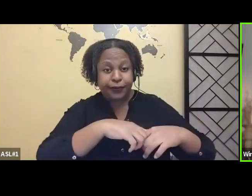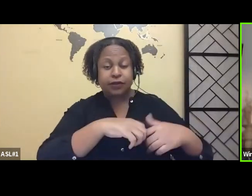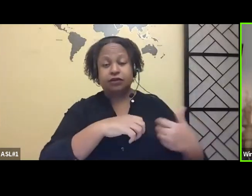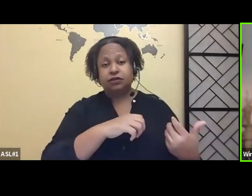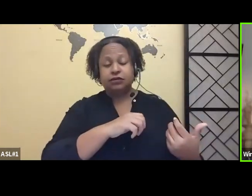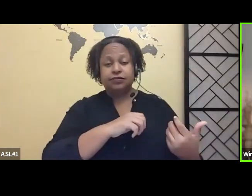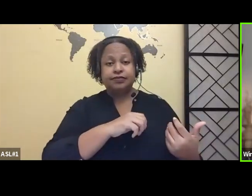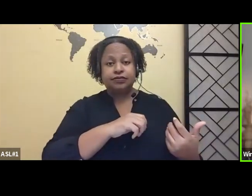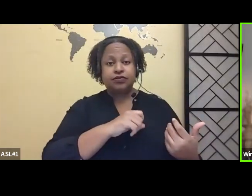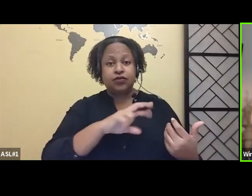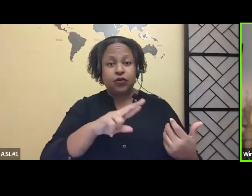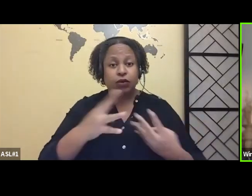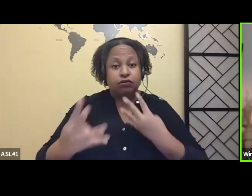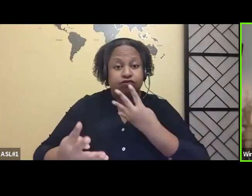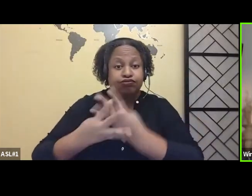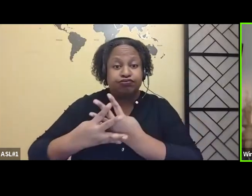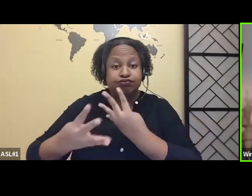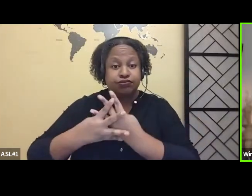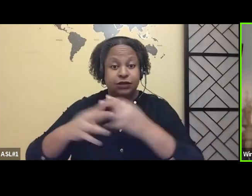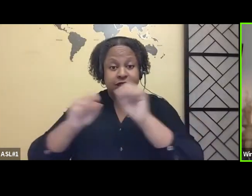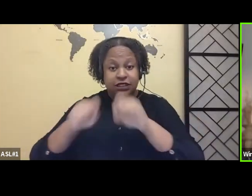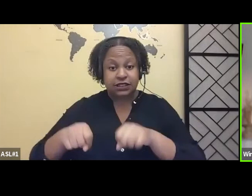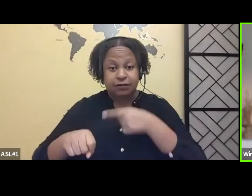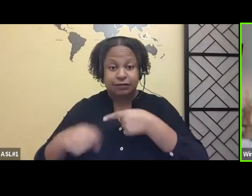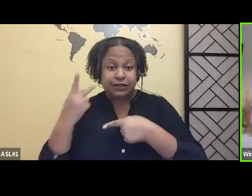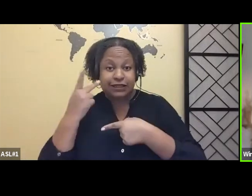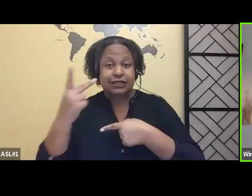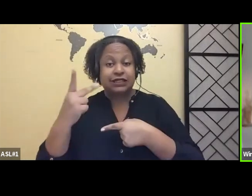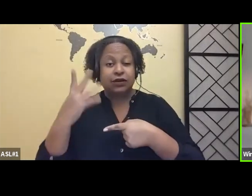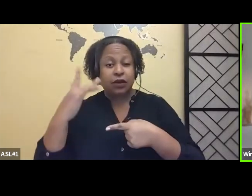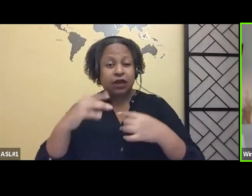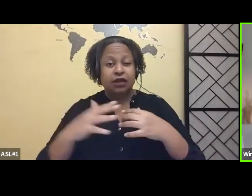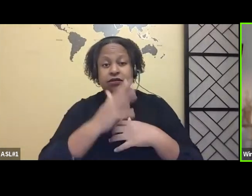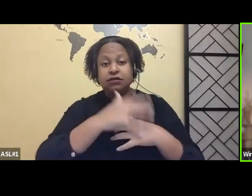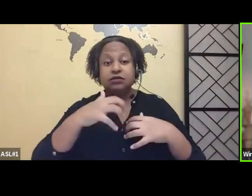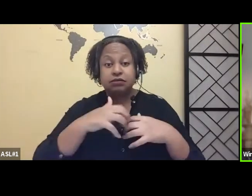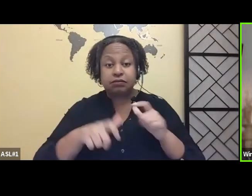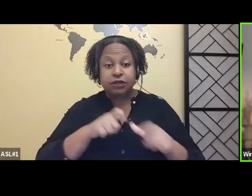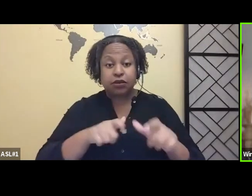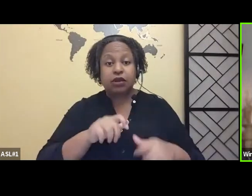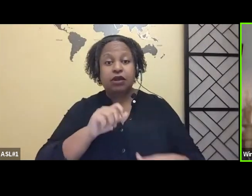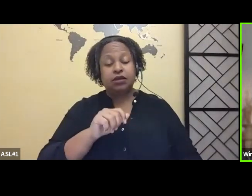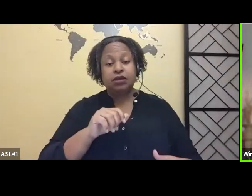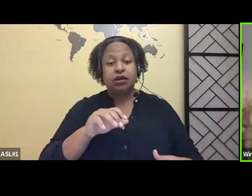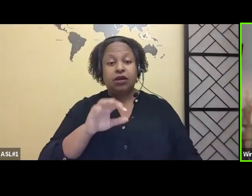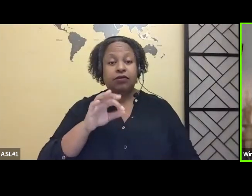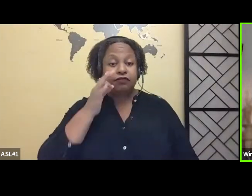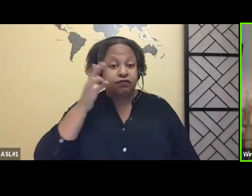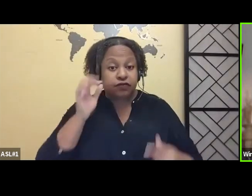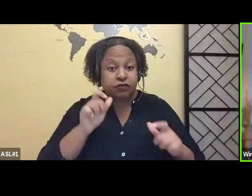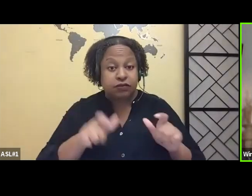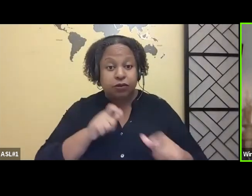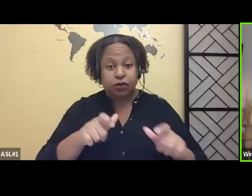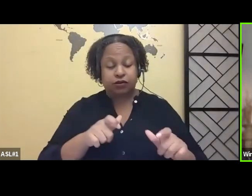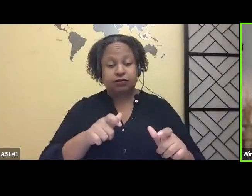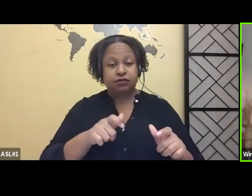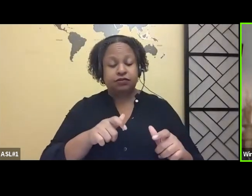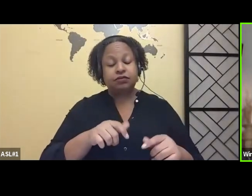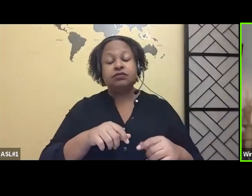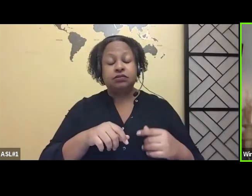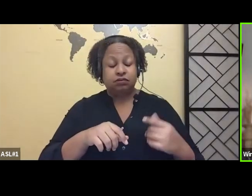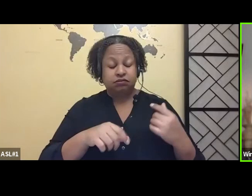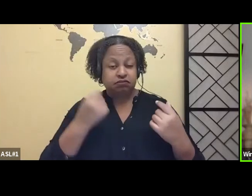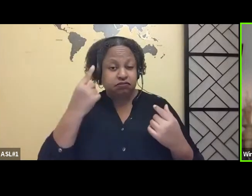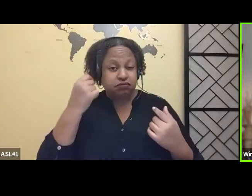of incarceration, because certainly, you know, Native people, Aboriginal people, First Nations people understand, you know, that reality